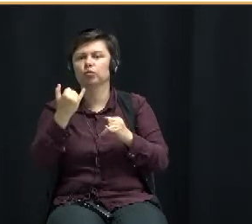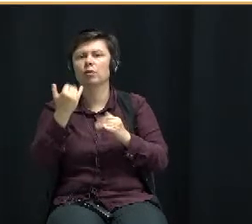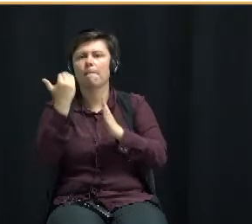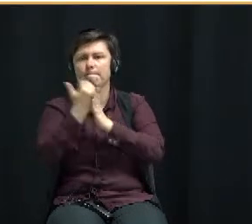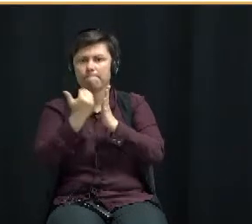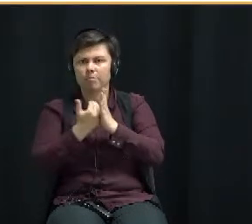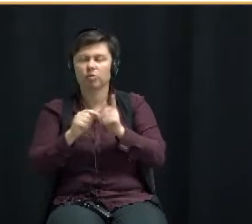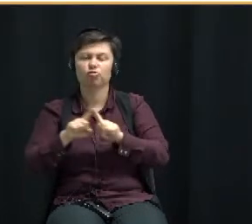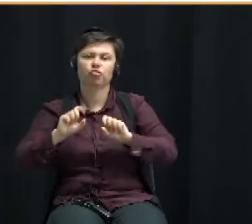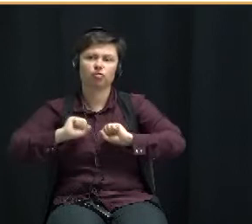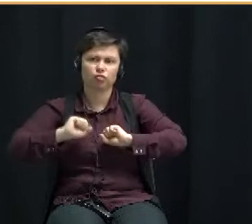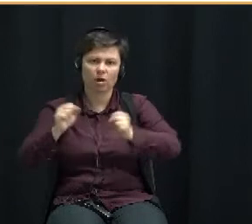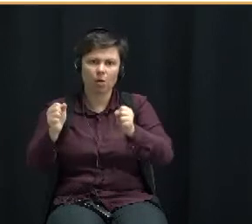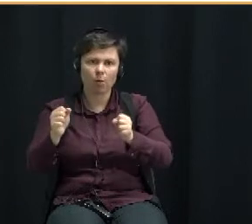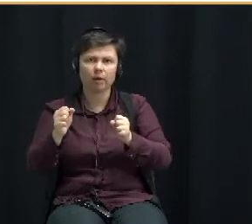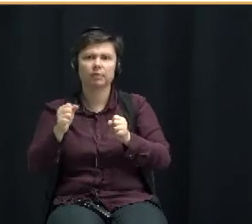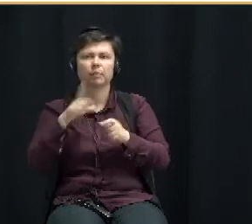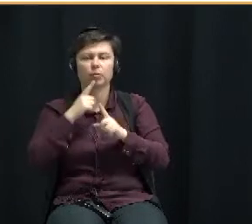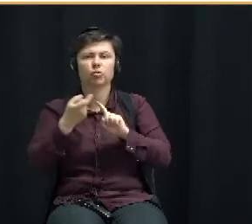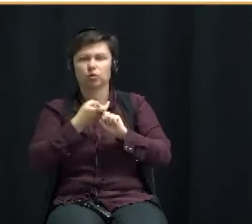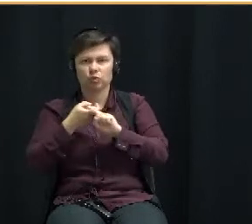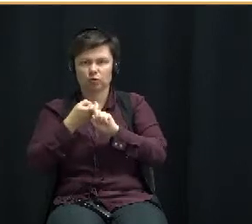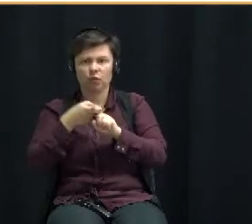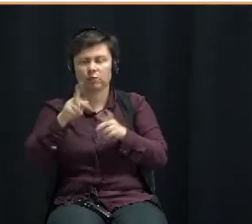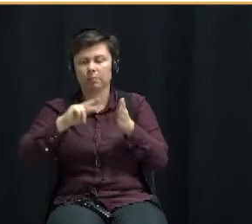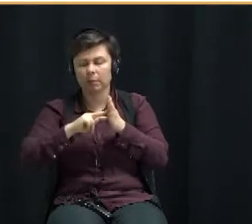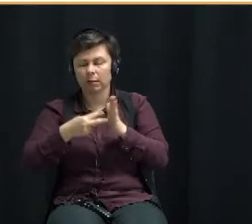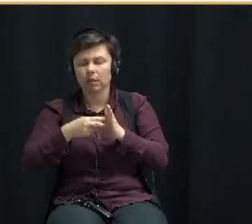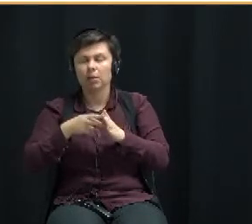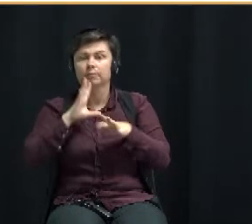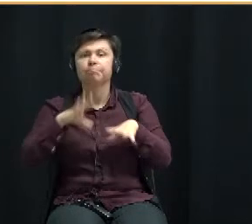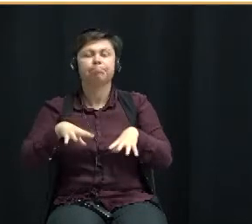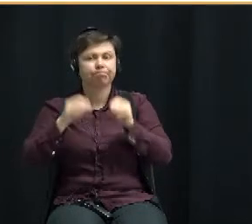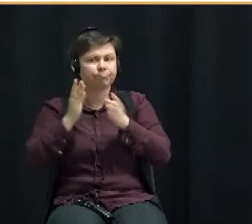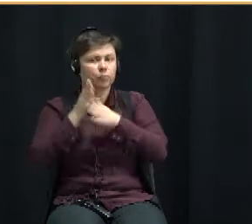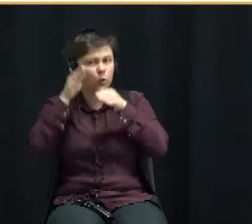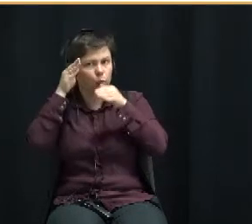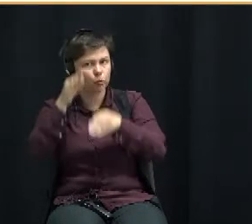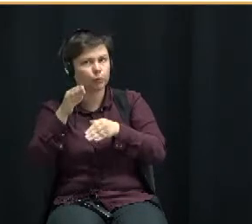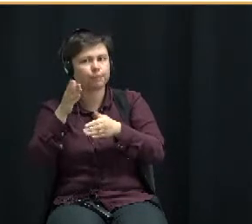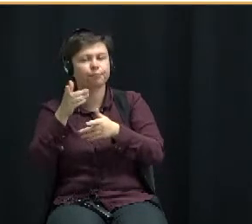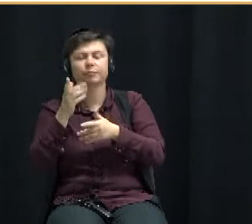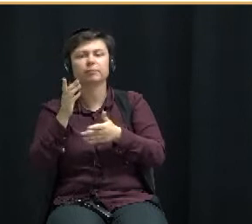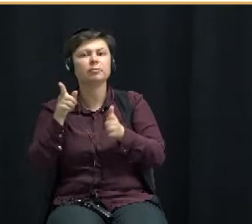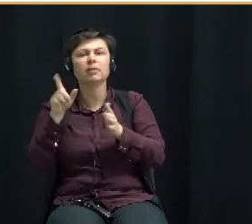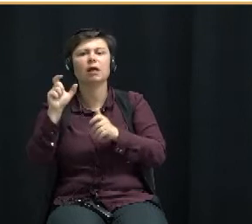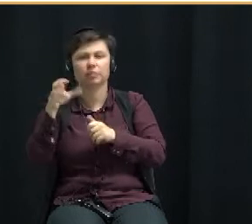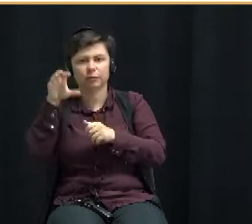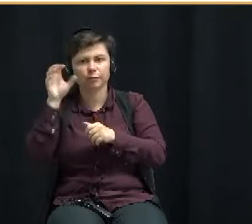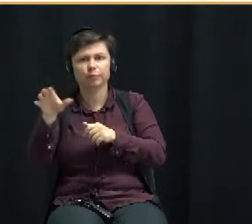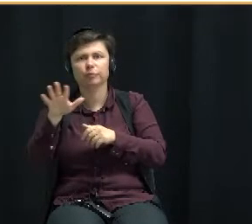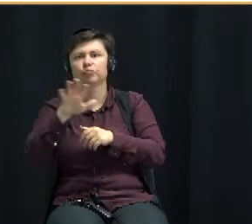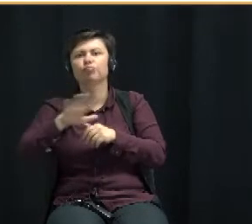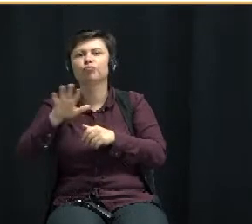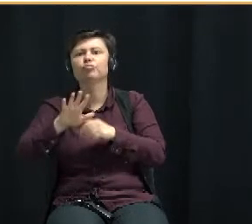measures included. And in the beginning, it was focusing on public spaces, buildings, transport, and ICT, and